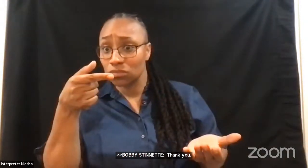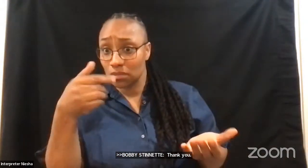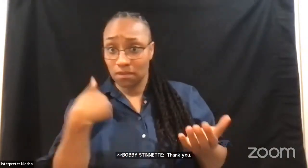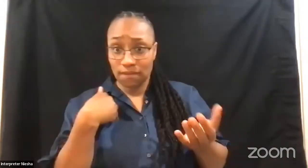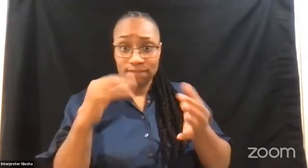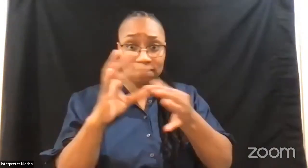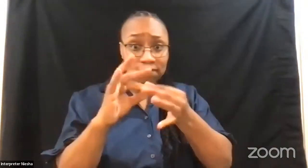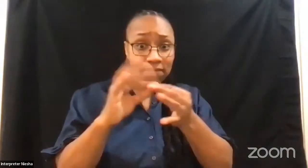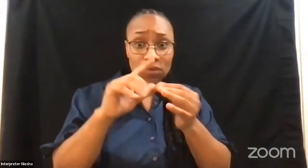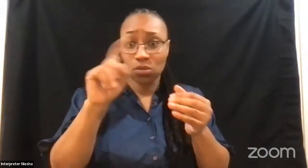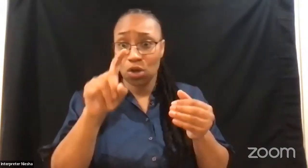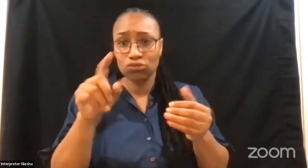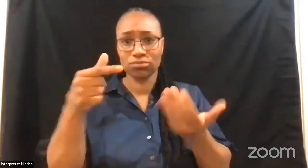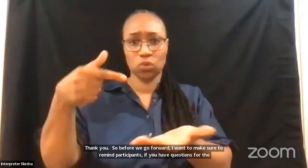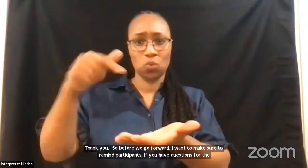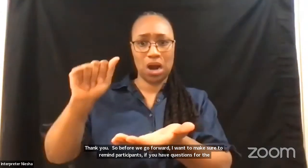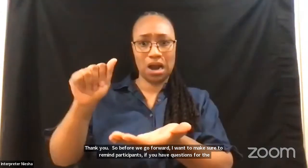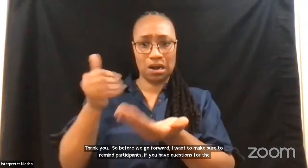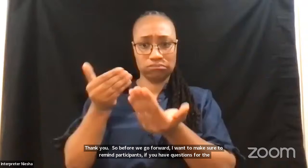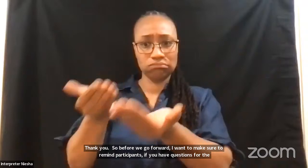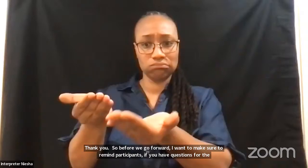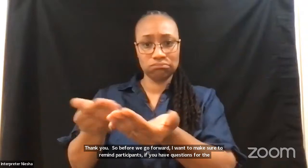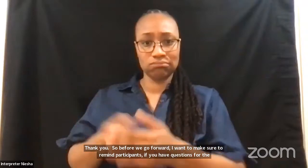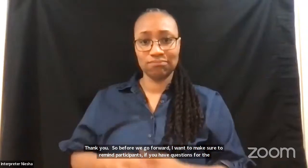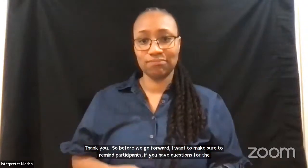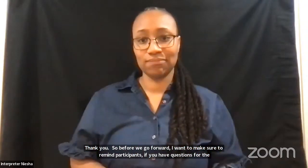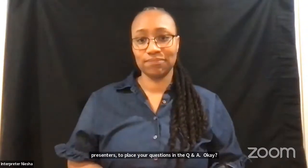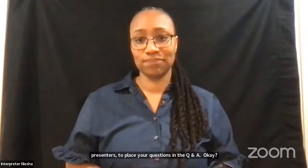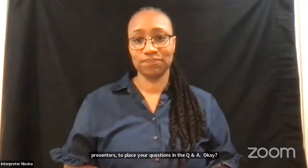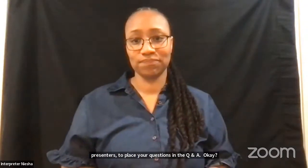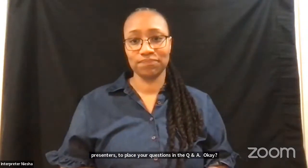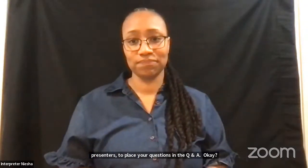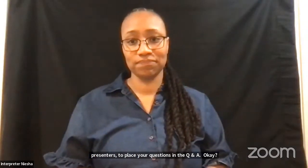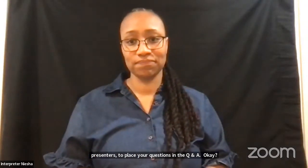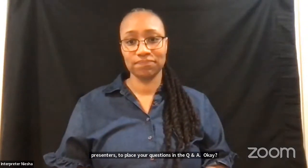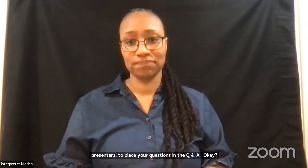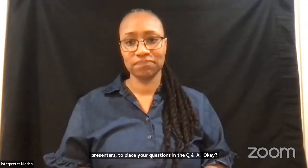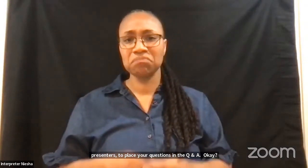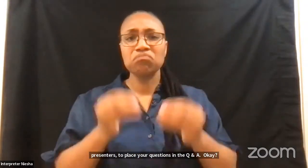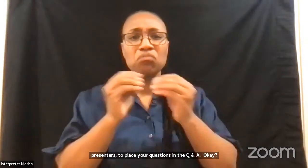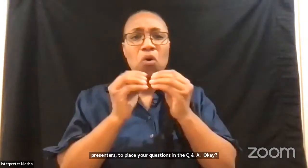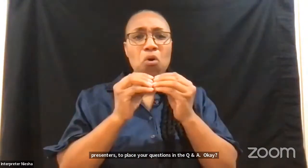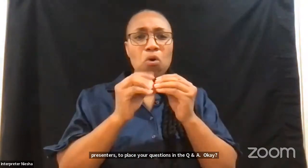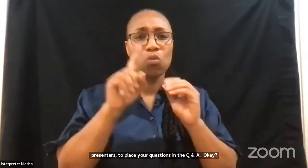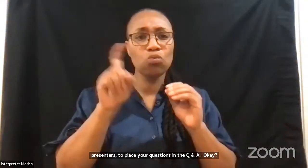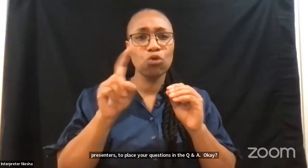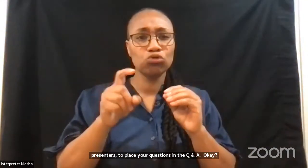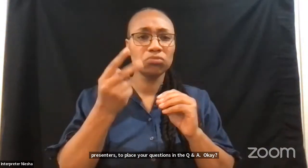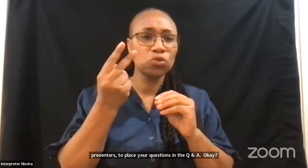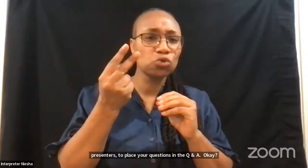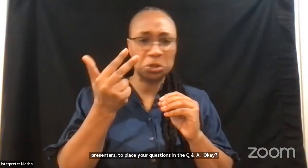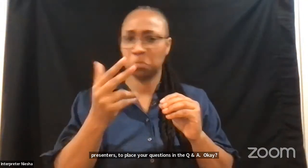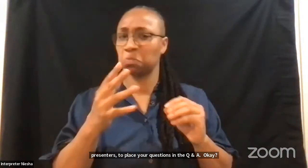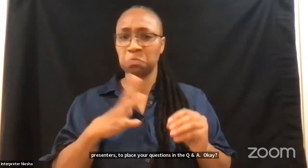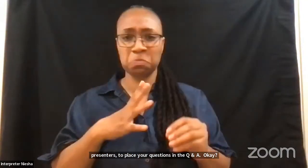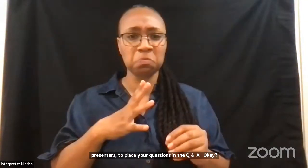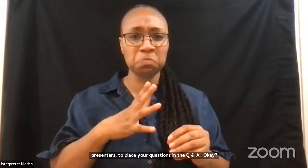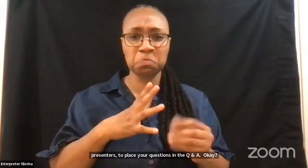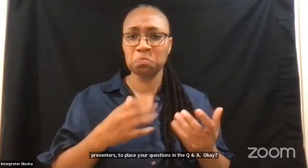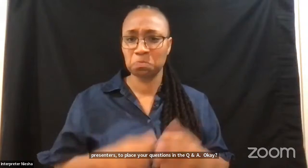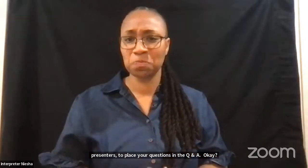Let's just go over a few more questions that we have for you, Anna. One question I see here is, what role